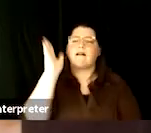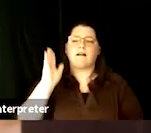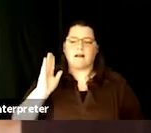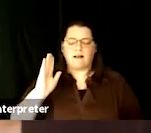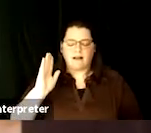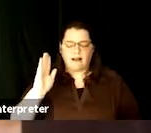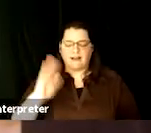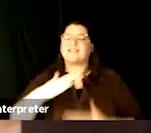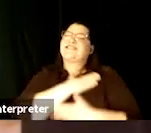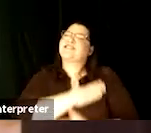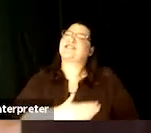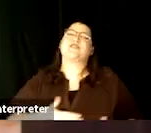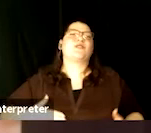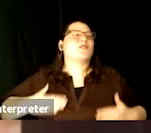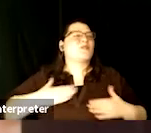bright festival.